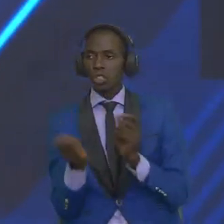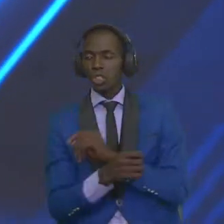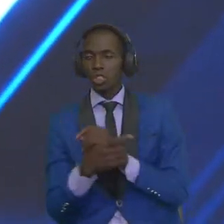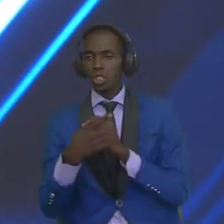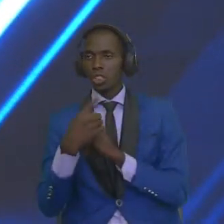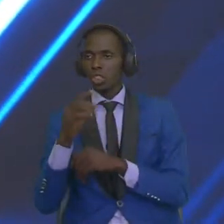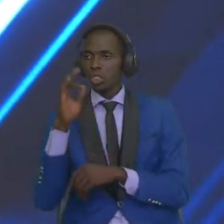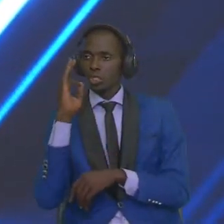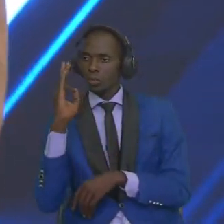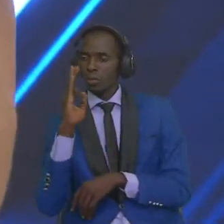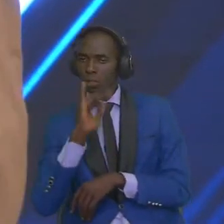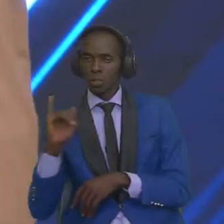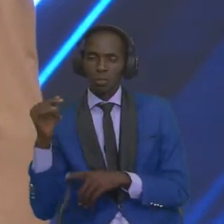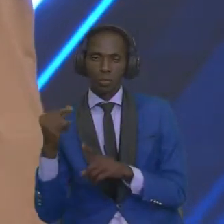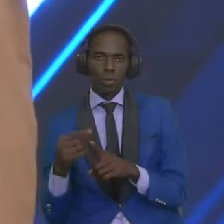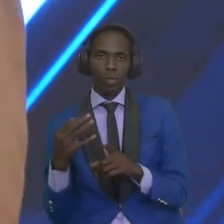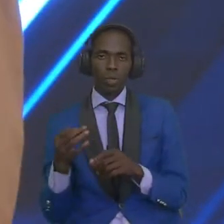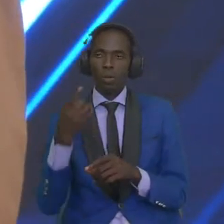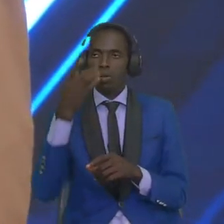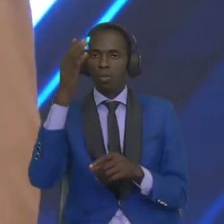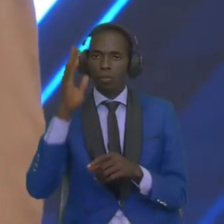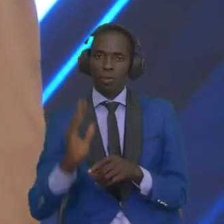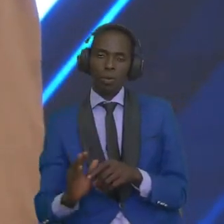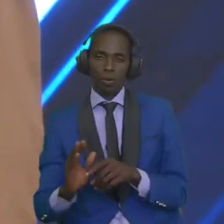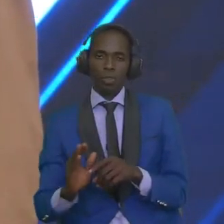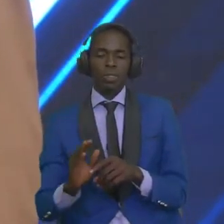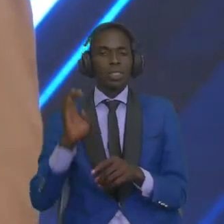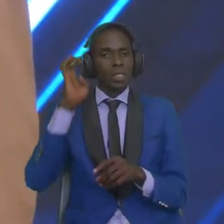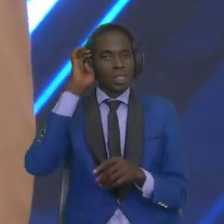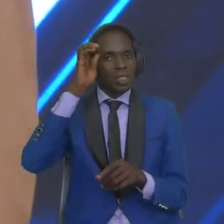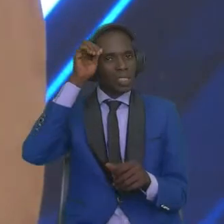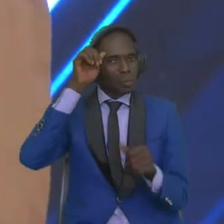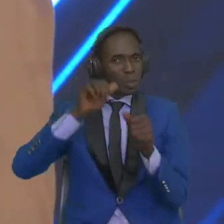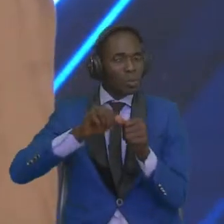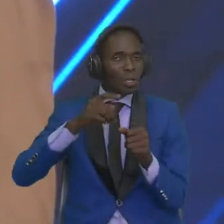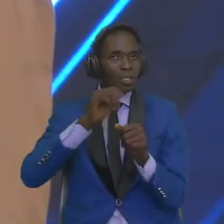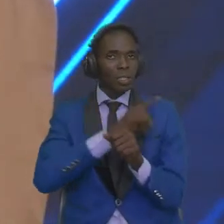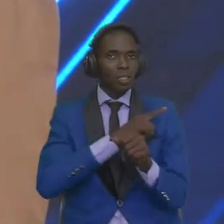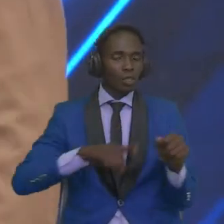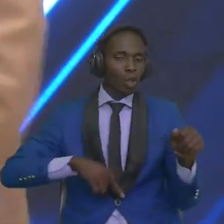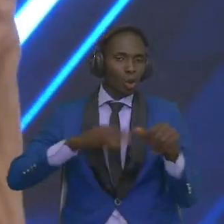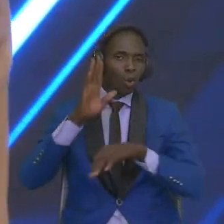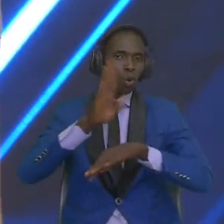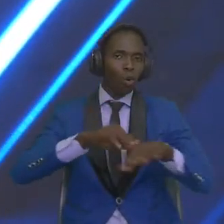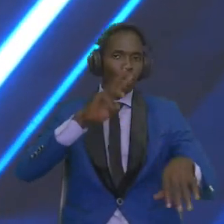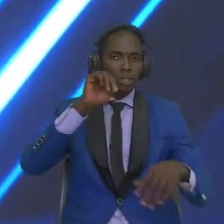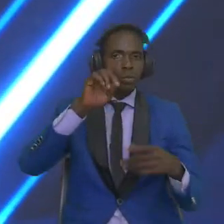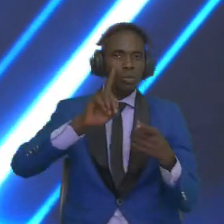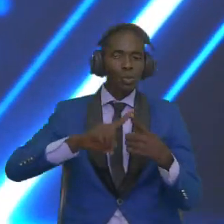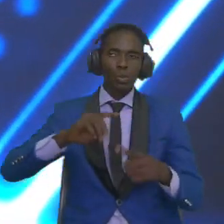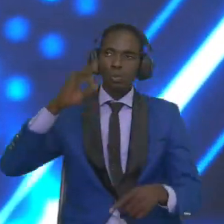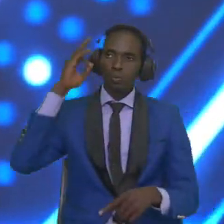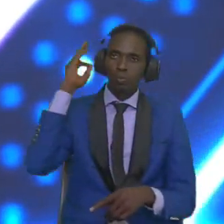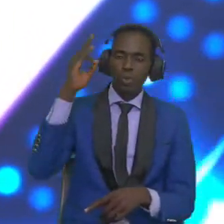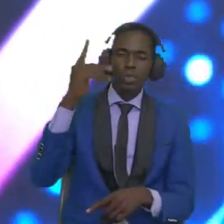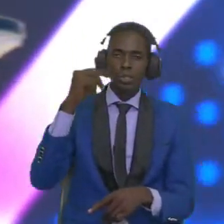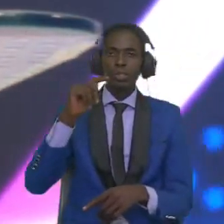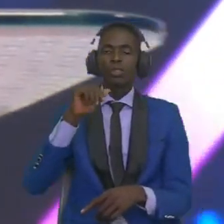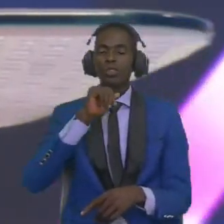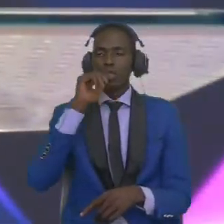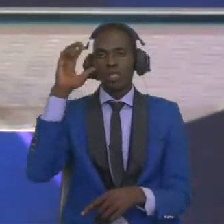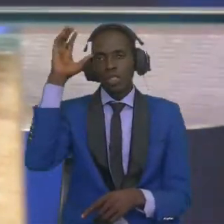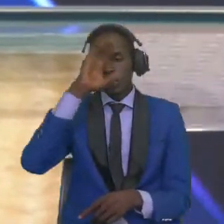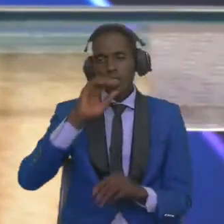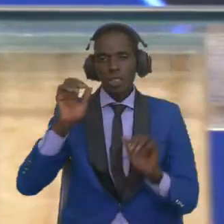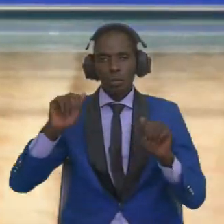said, the Lord has called me to preach the unsearchable riches of the grace of God. And he was still able to